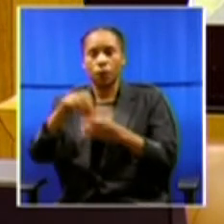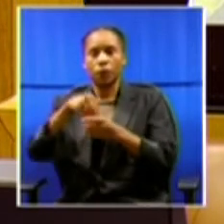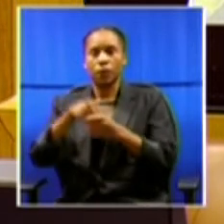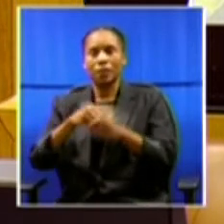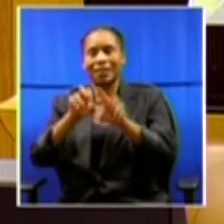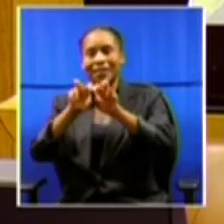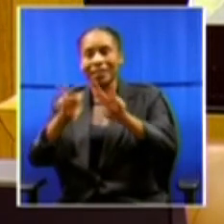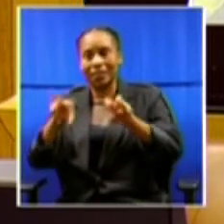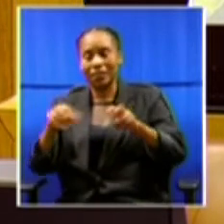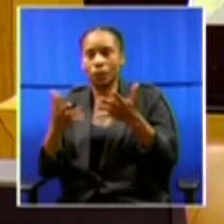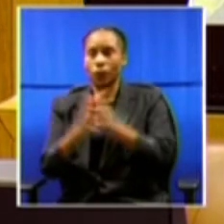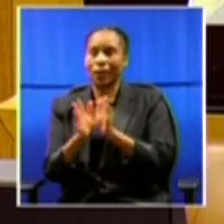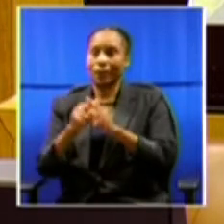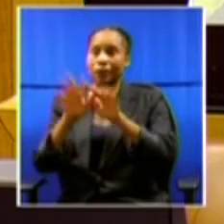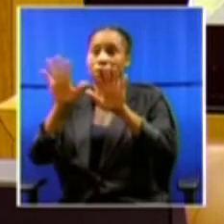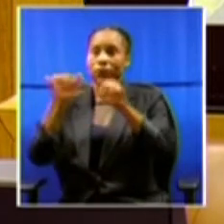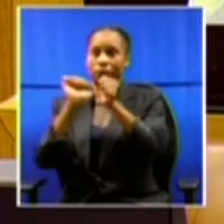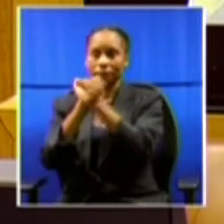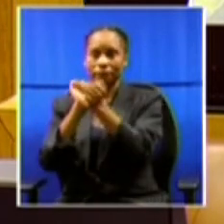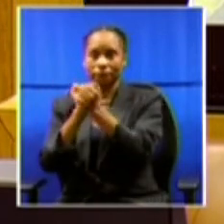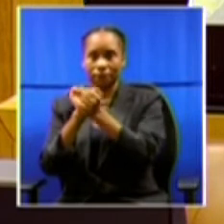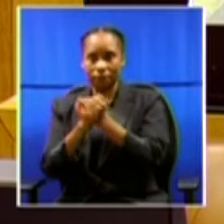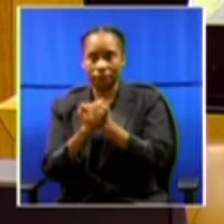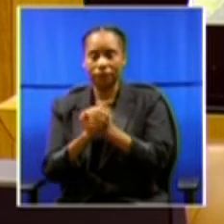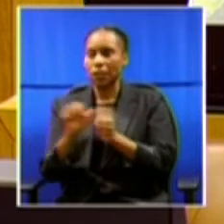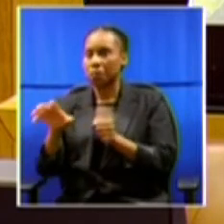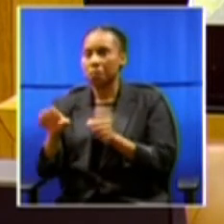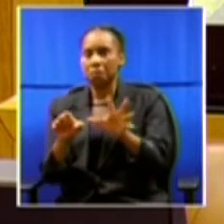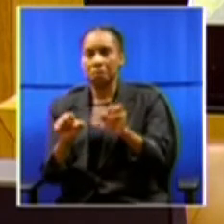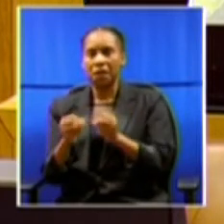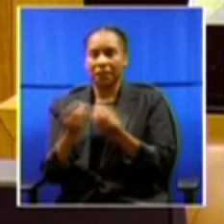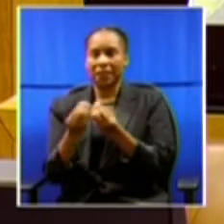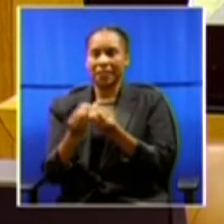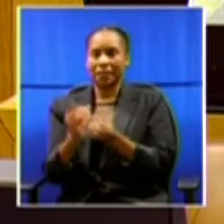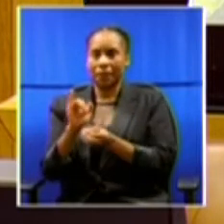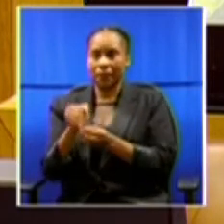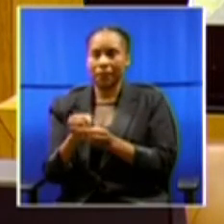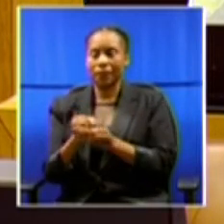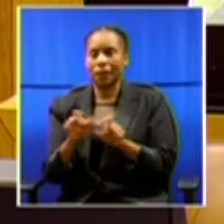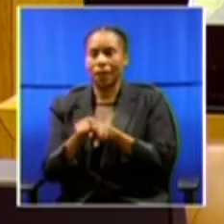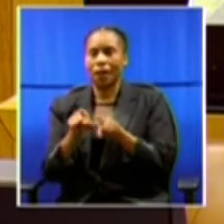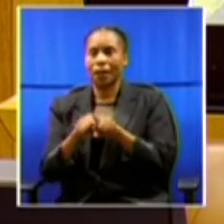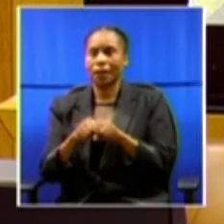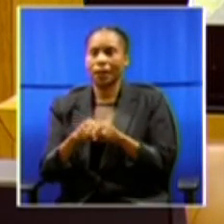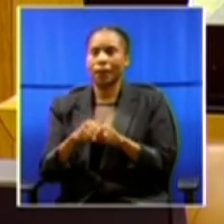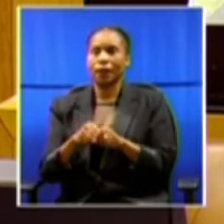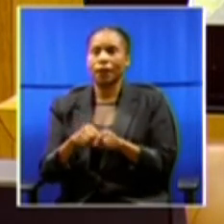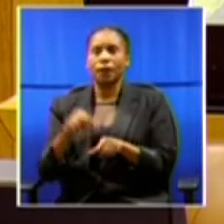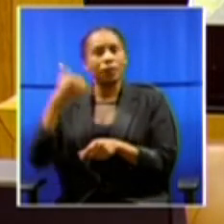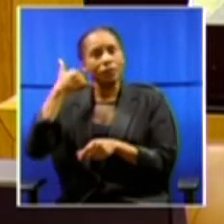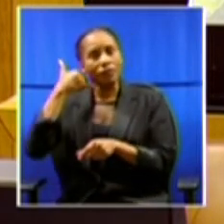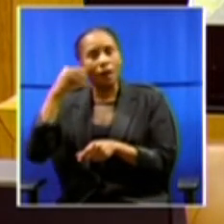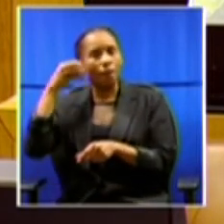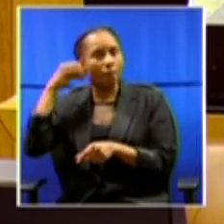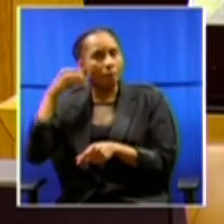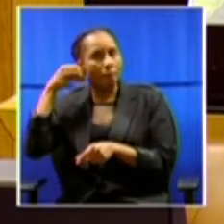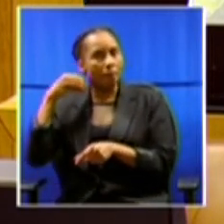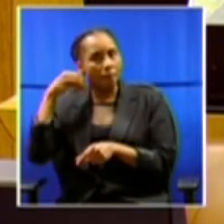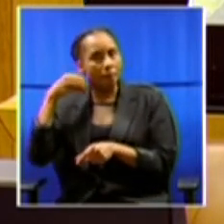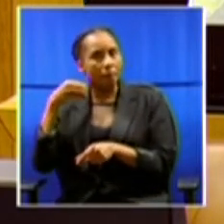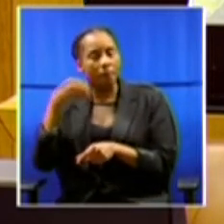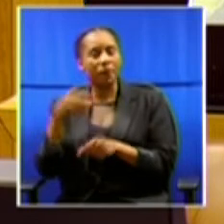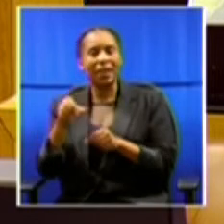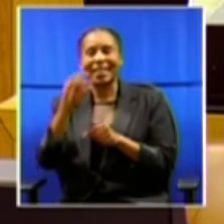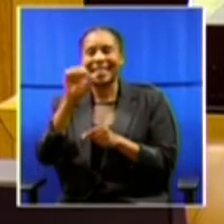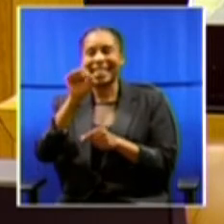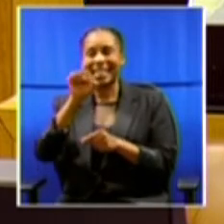correctional facilities, confiscated contraband, such as SIM cards and cellular phones, are handed over to crime